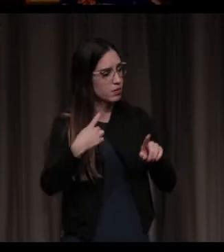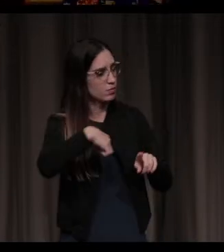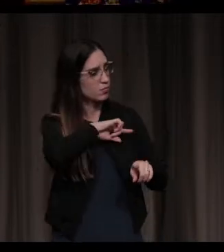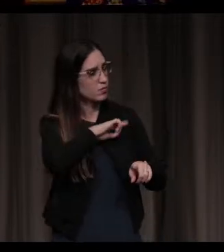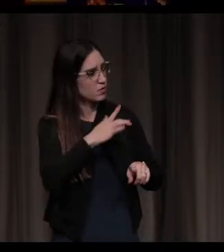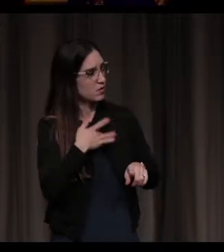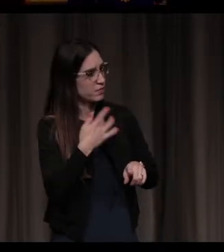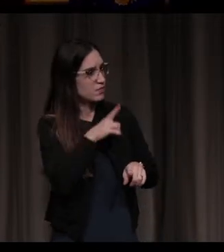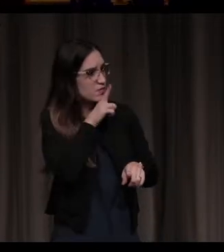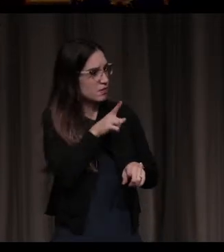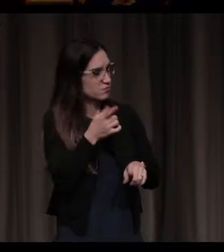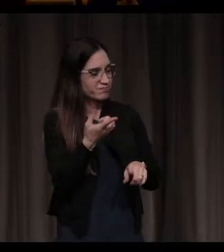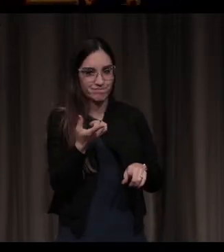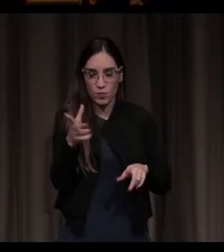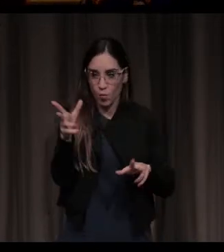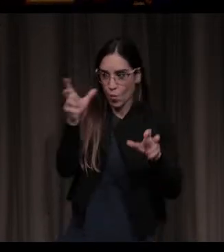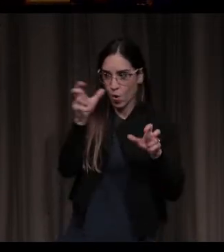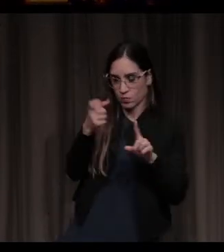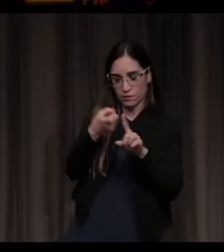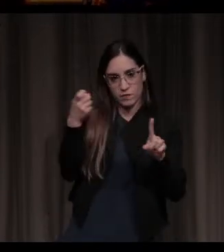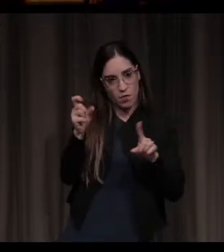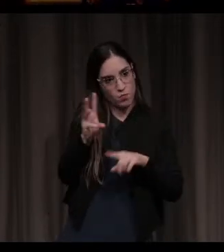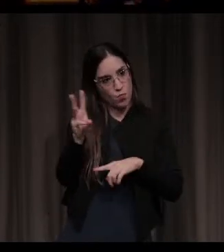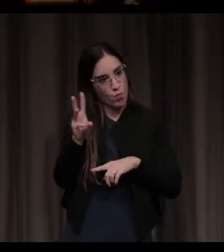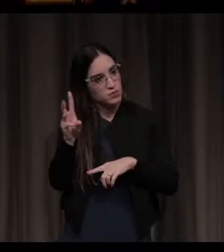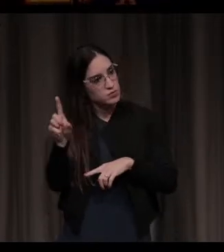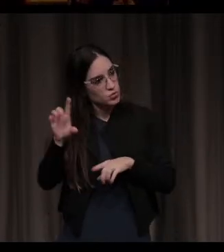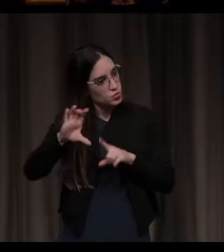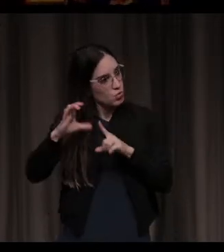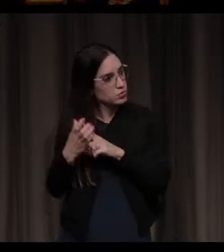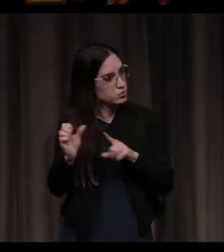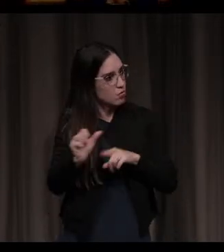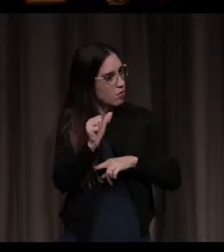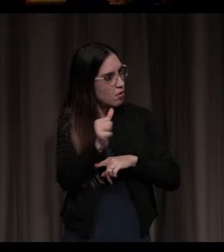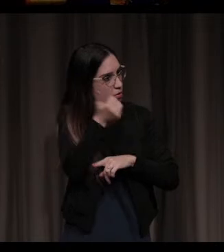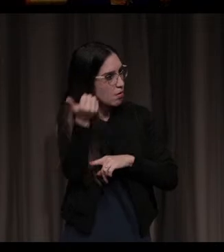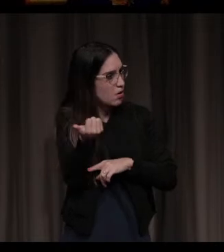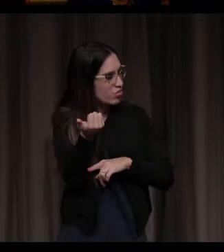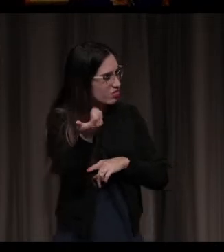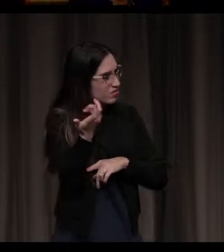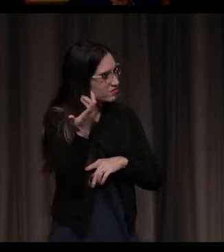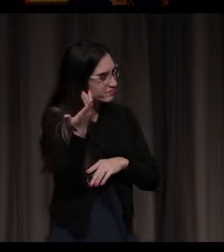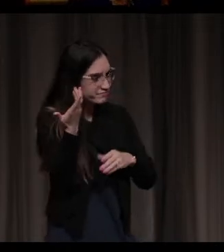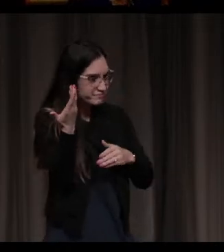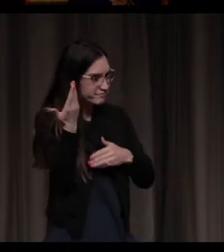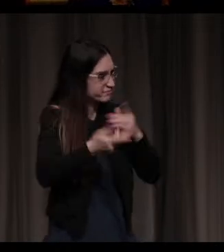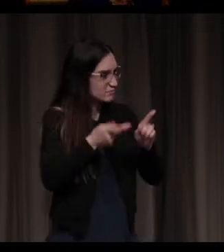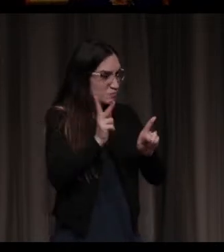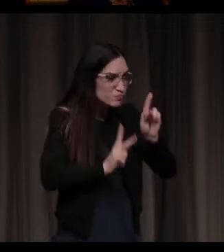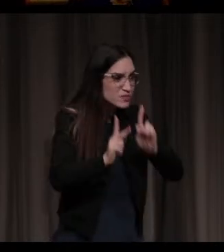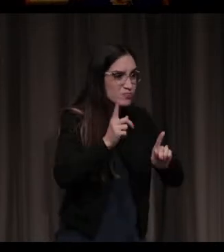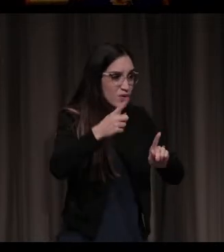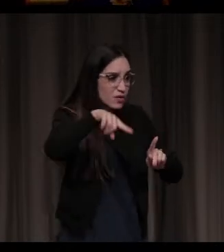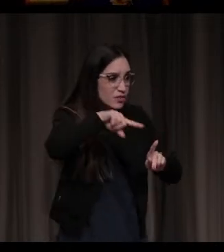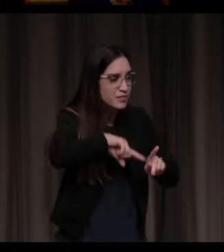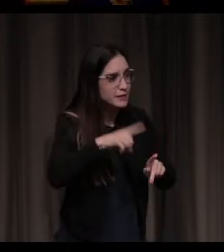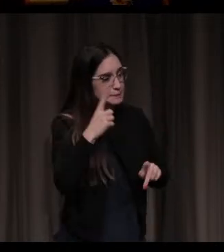learn so much from like Western culture and other civilizations that have really took the time to